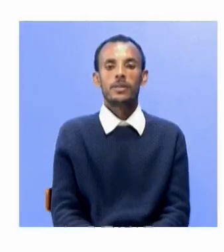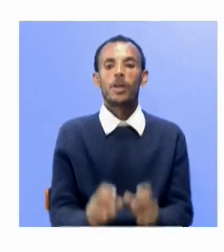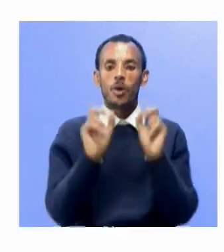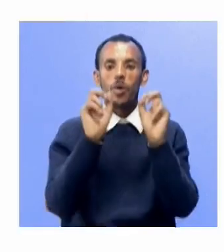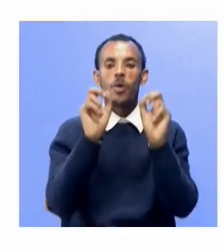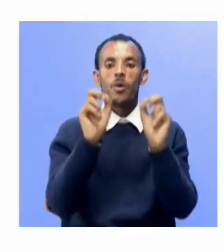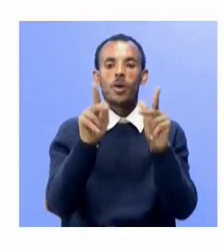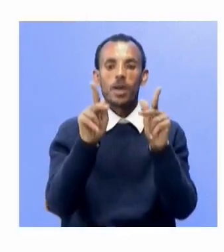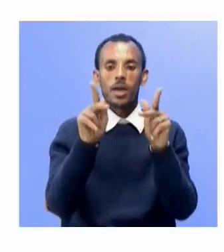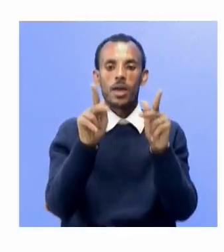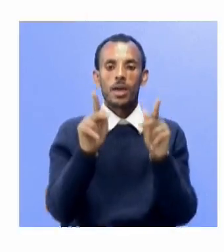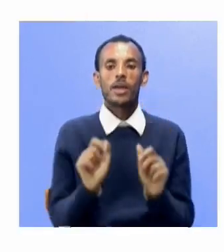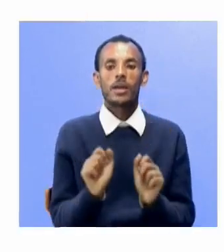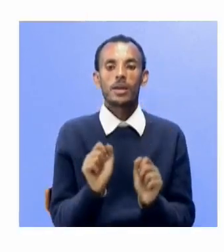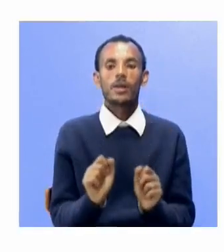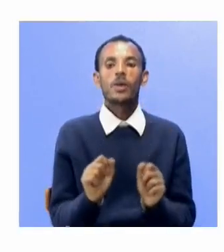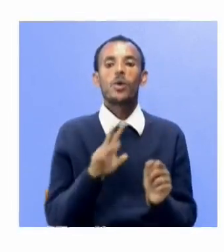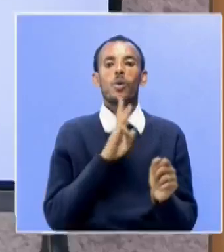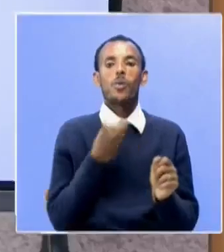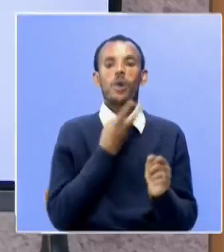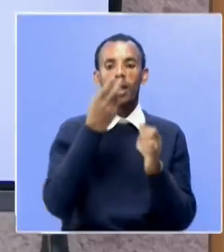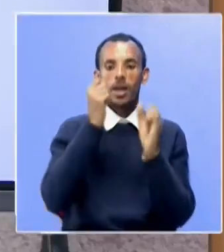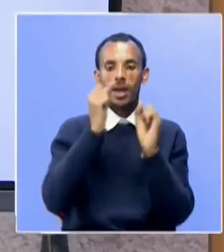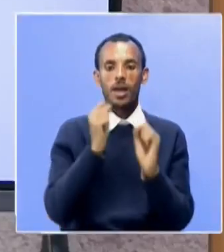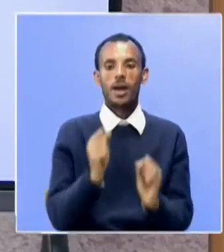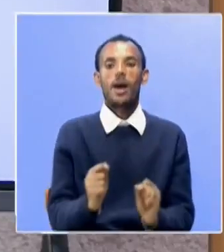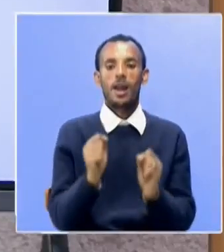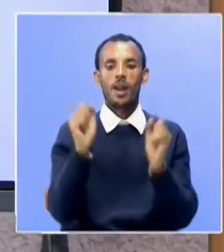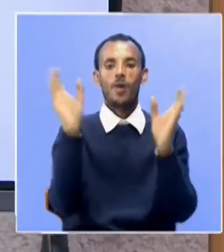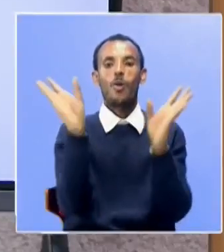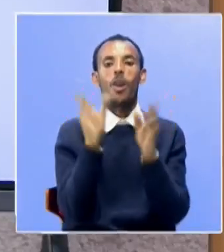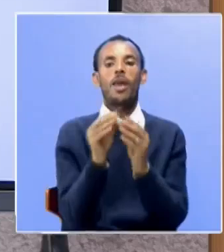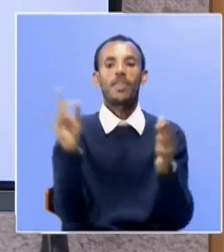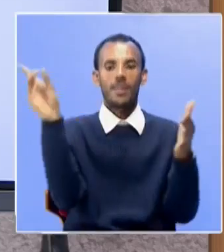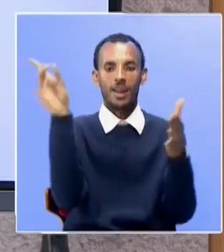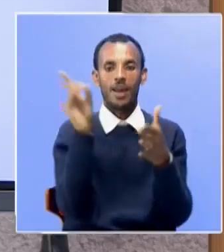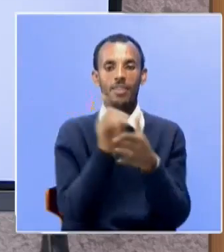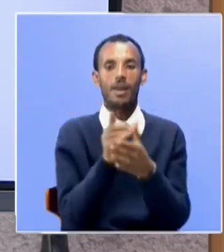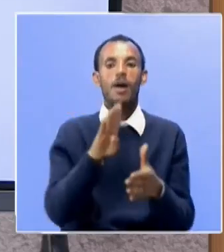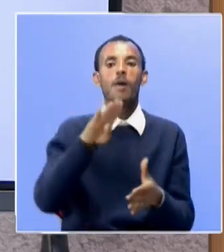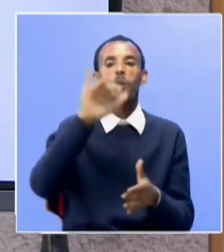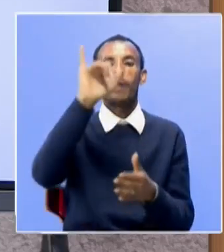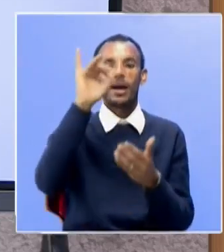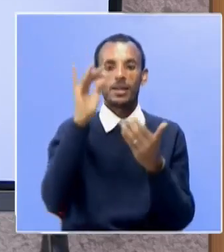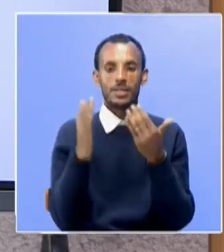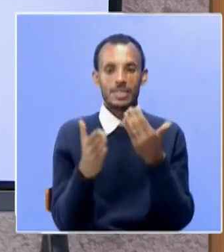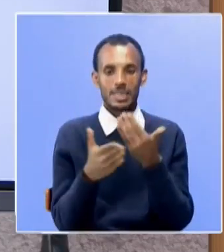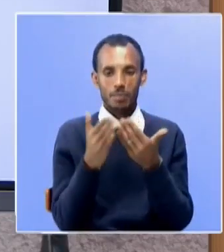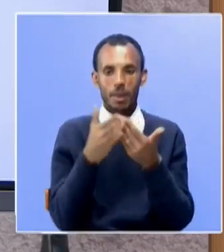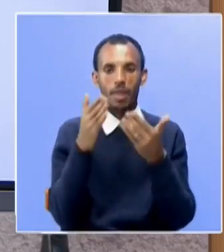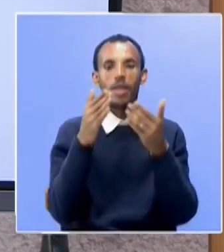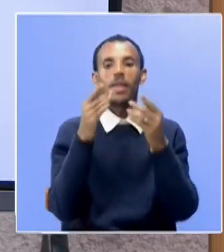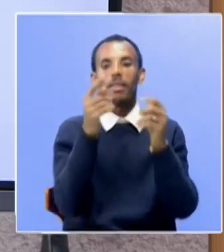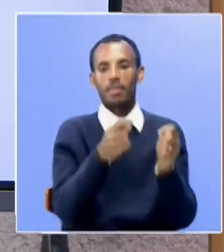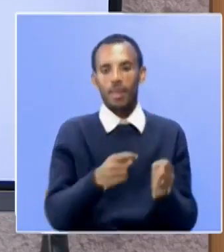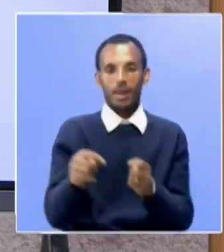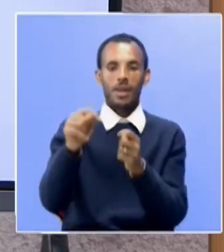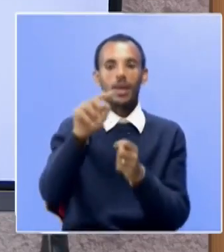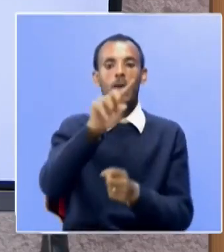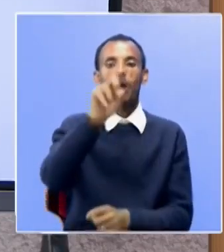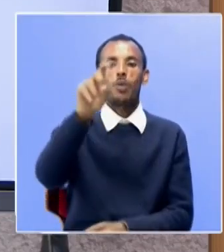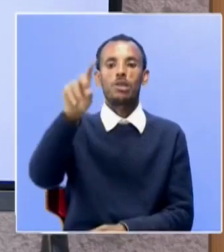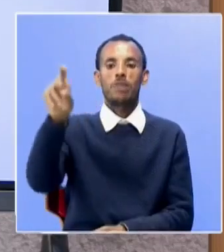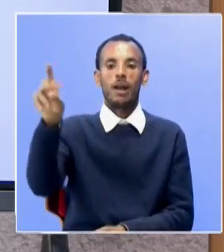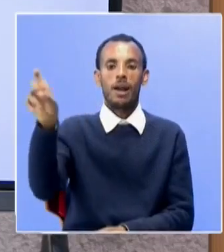Okay, we can collect data by simply taking a questionnaire. Using